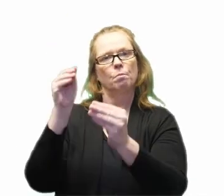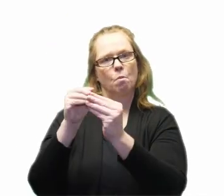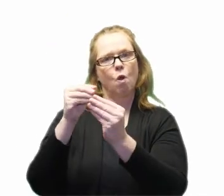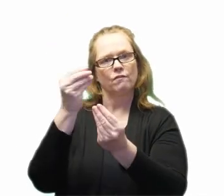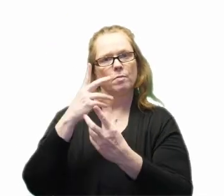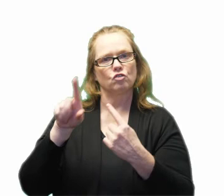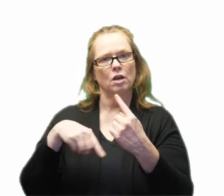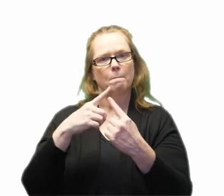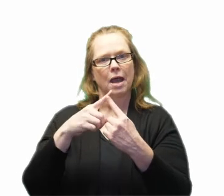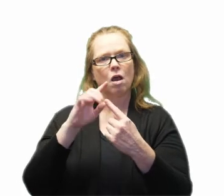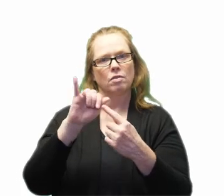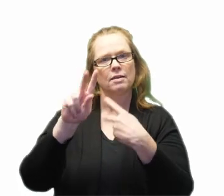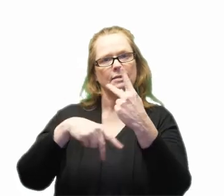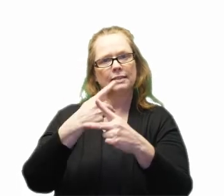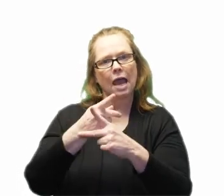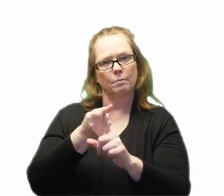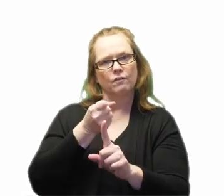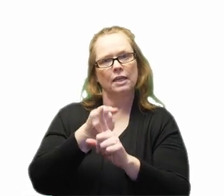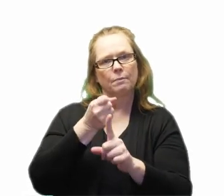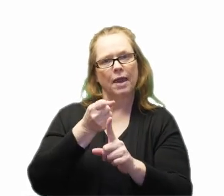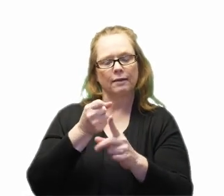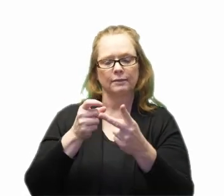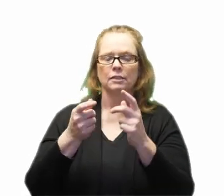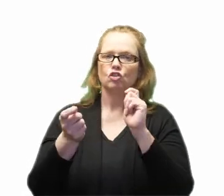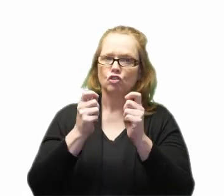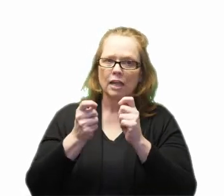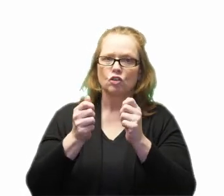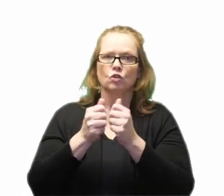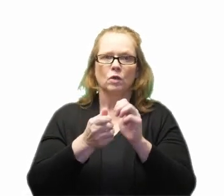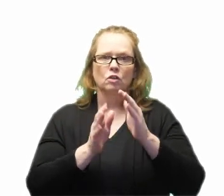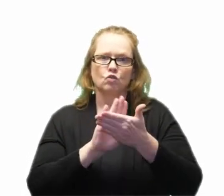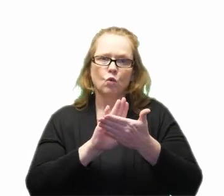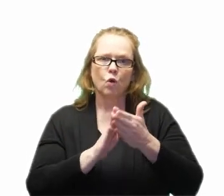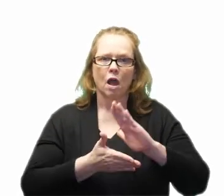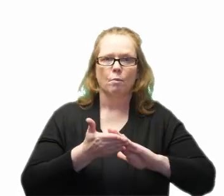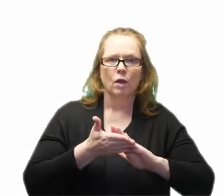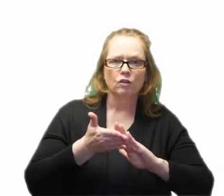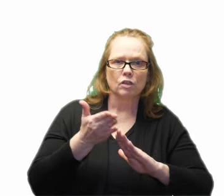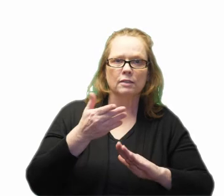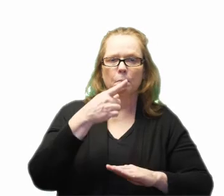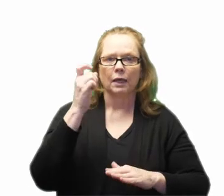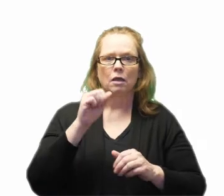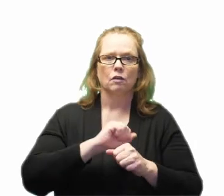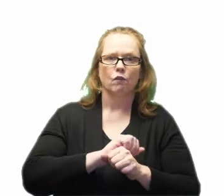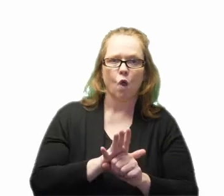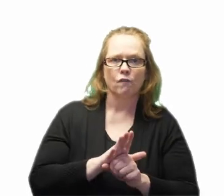for more information about the type of impact changes in school operations due to